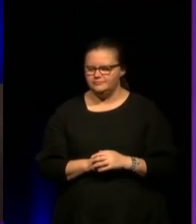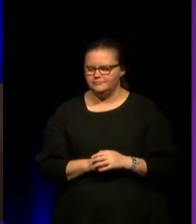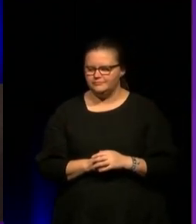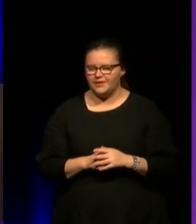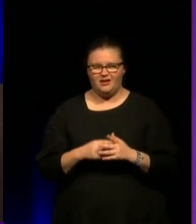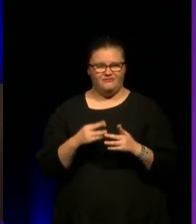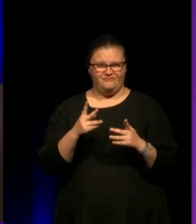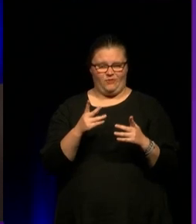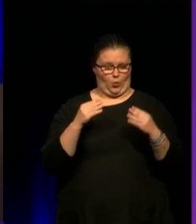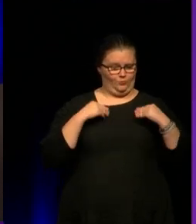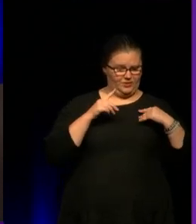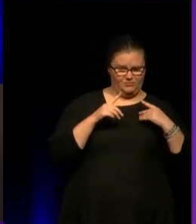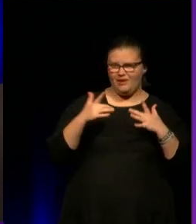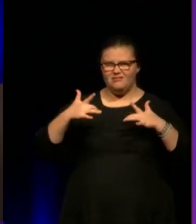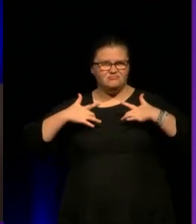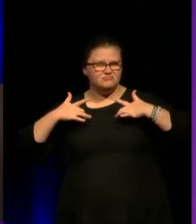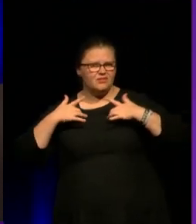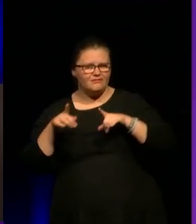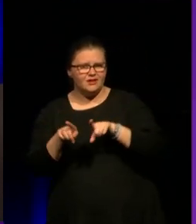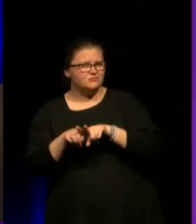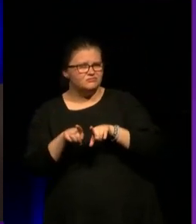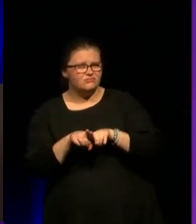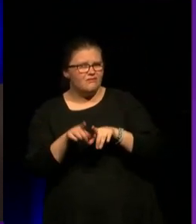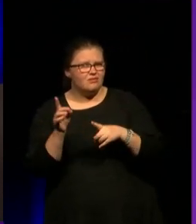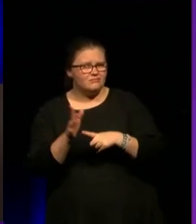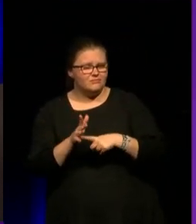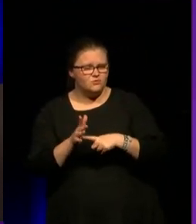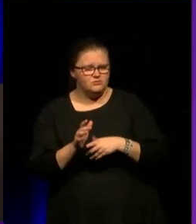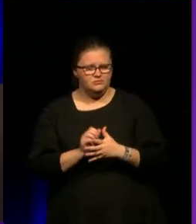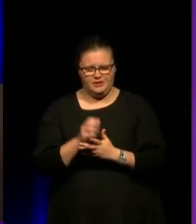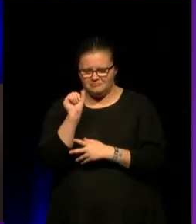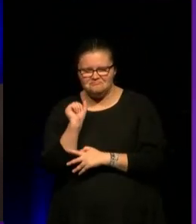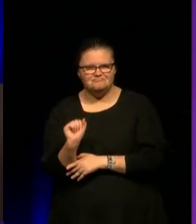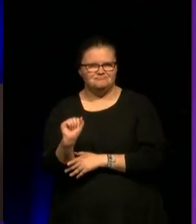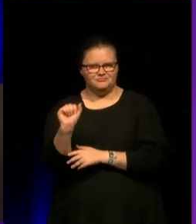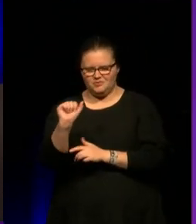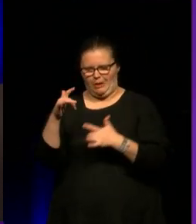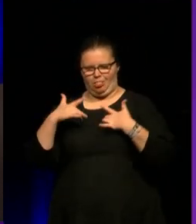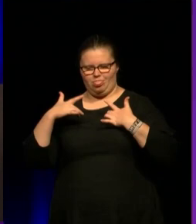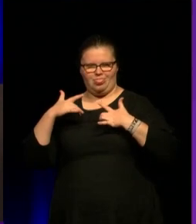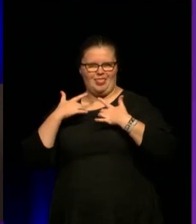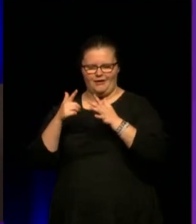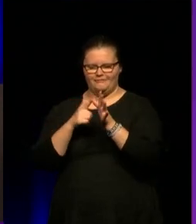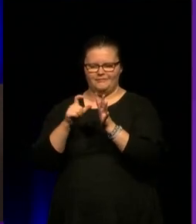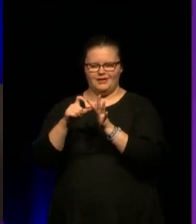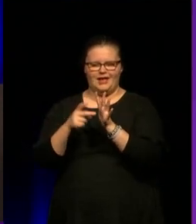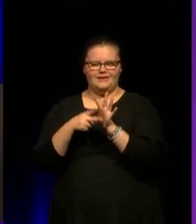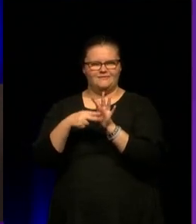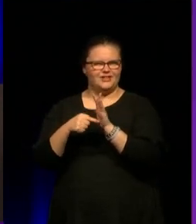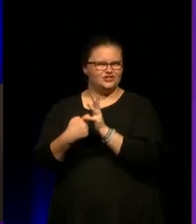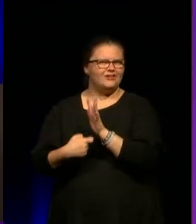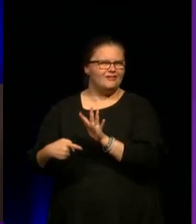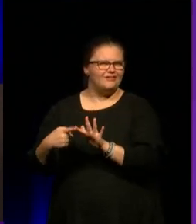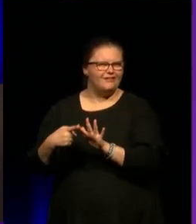our lives. For those people who choose not to found companies but have their own adventure in a different way, I think